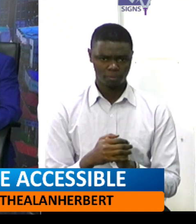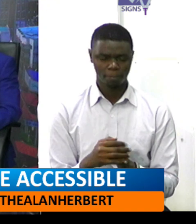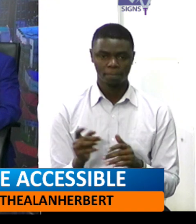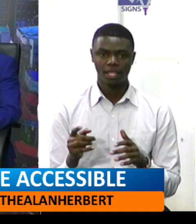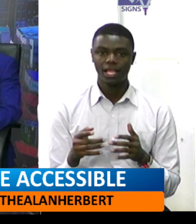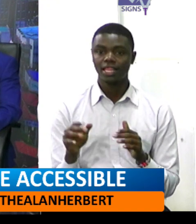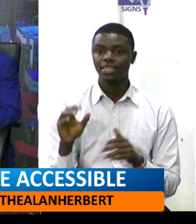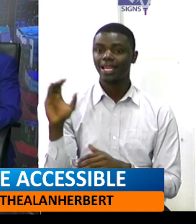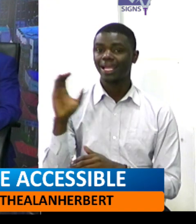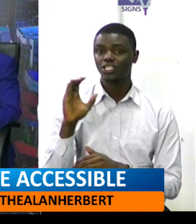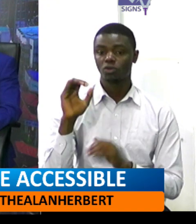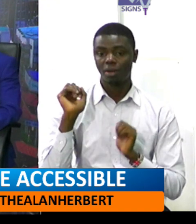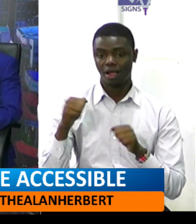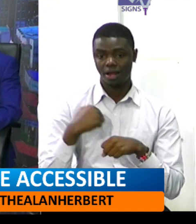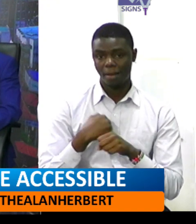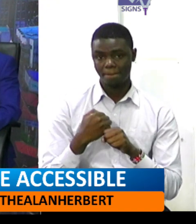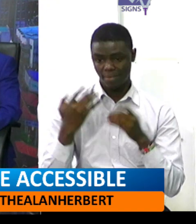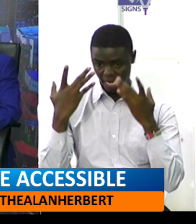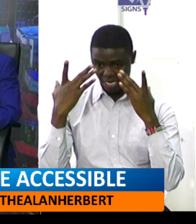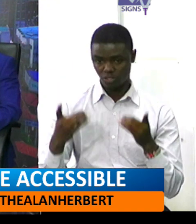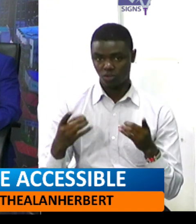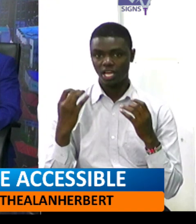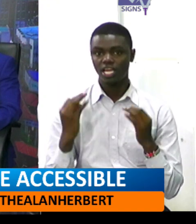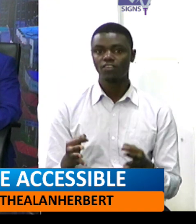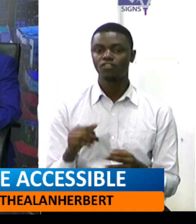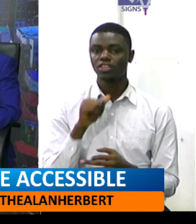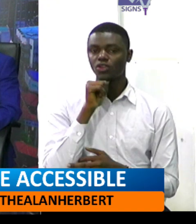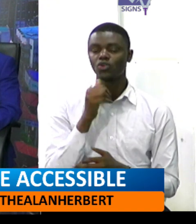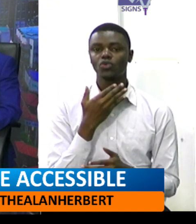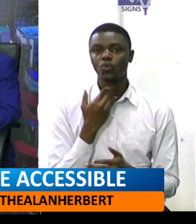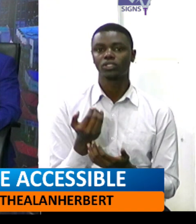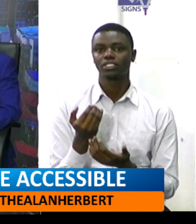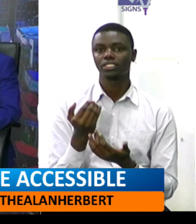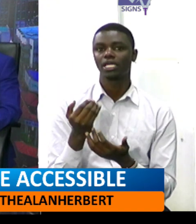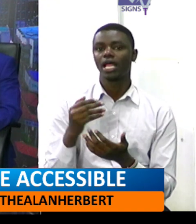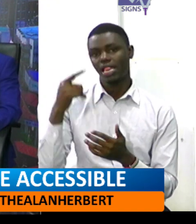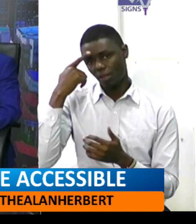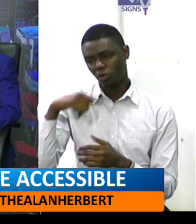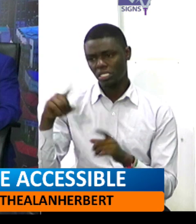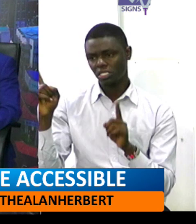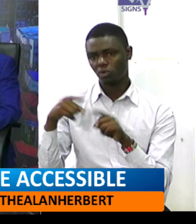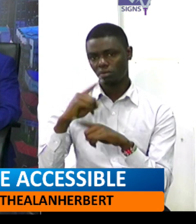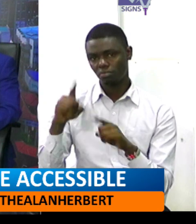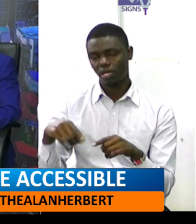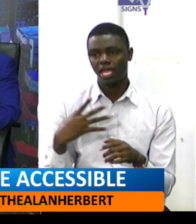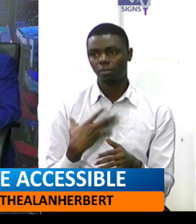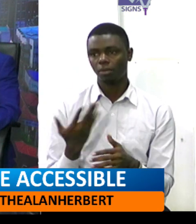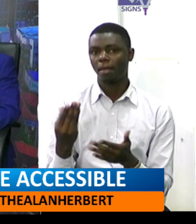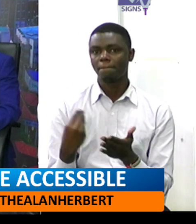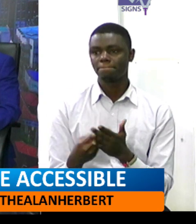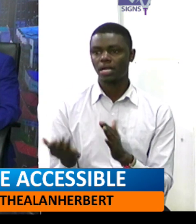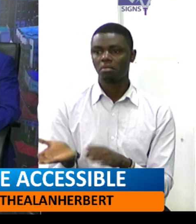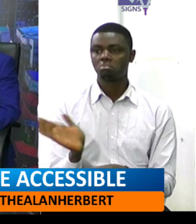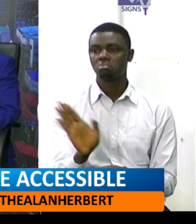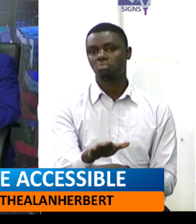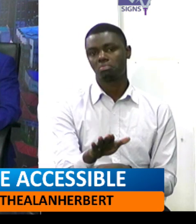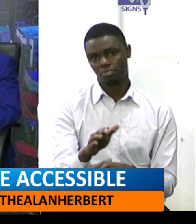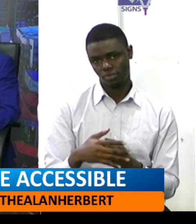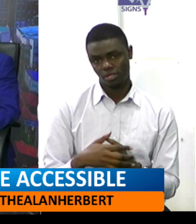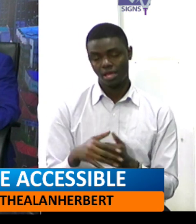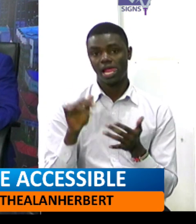the customer can make a decision if they don't want this policy and cancel it and receive a refund of premium if they don't like the product.